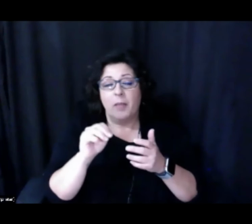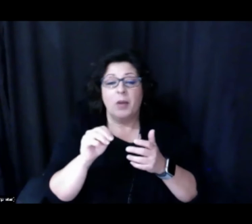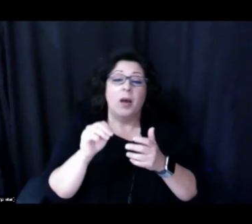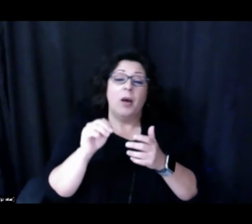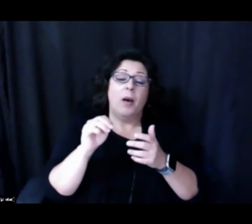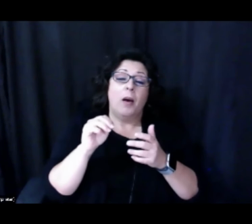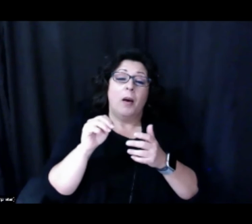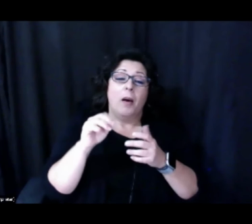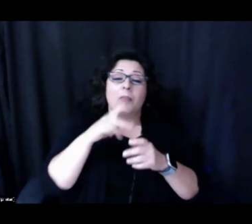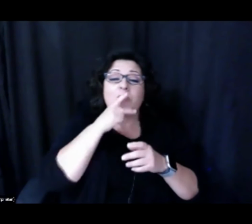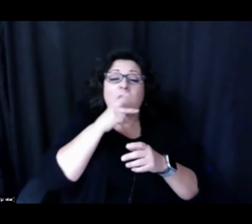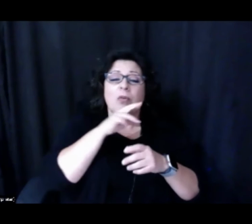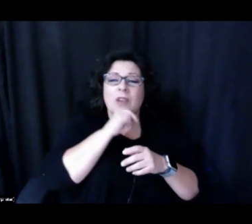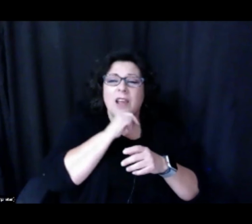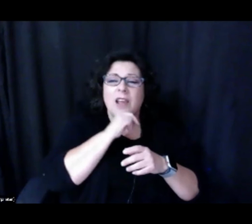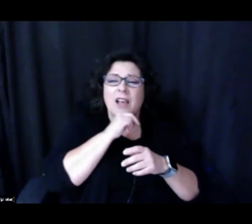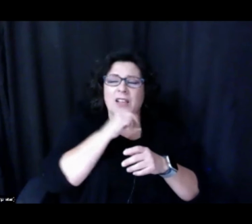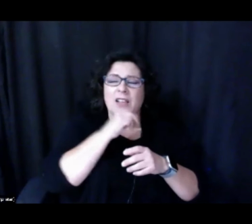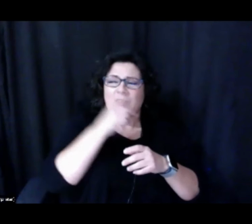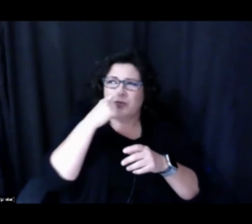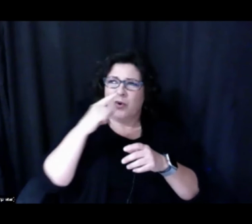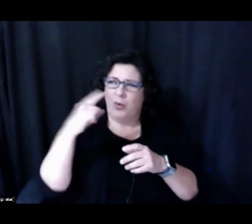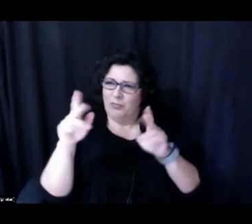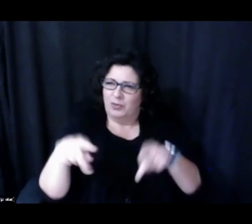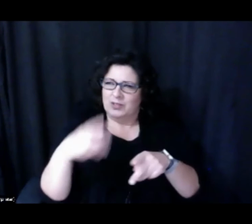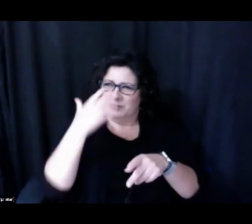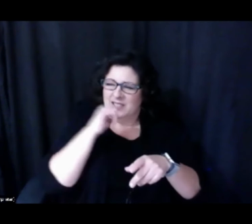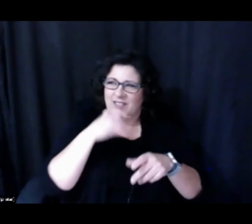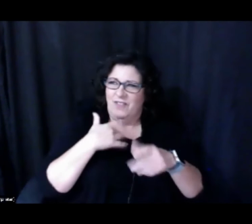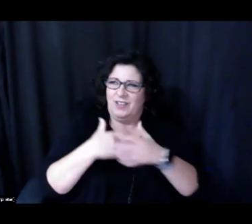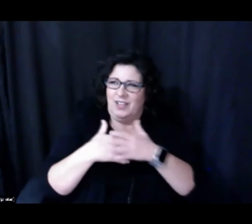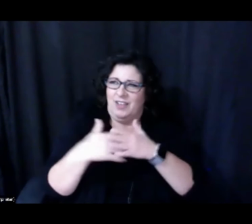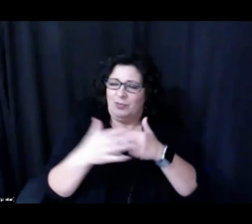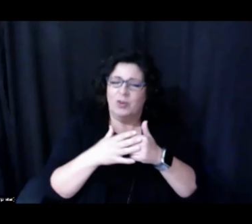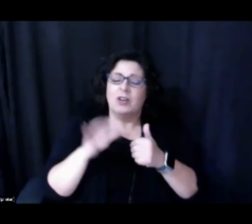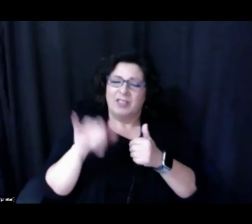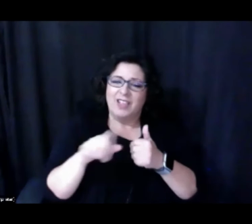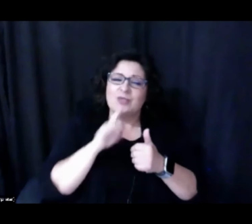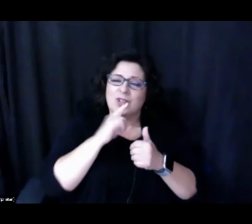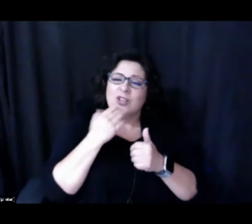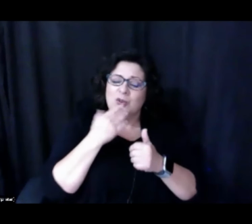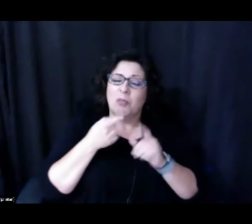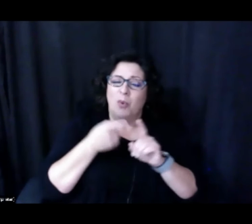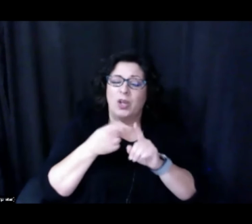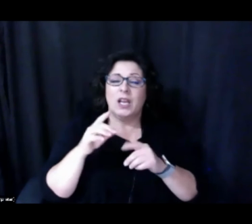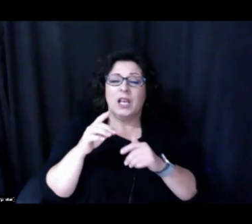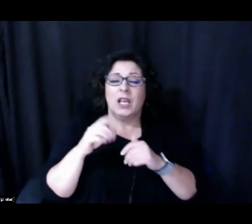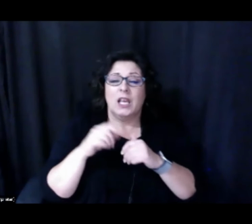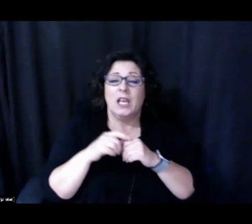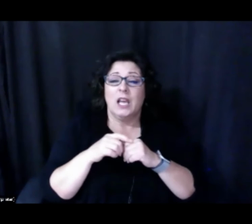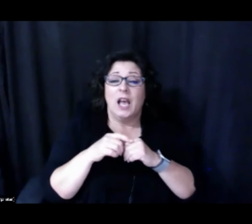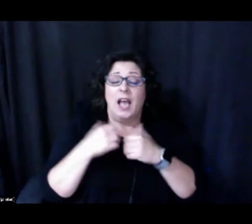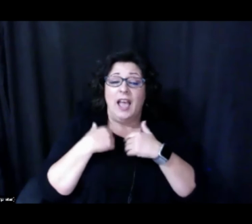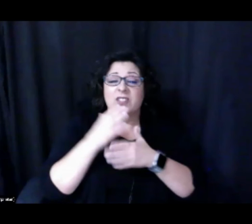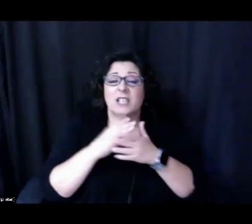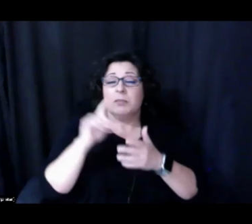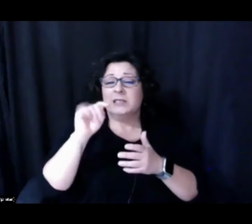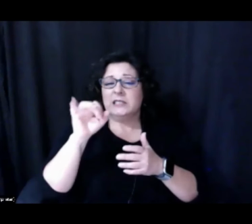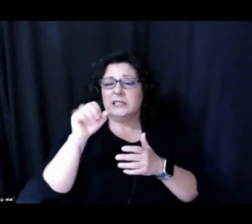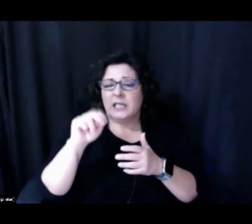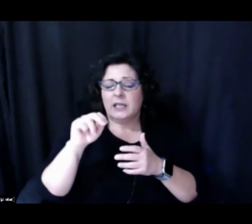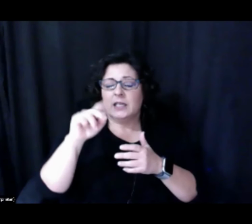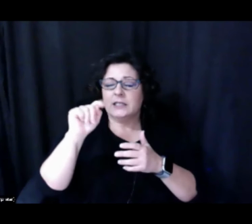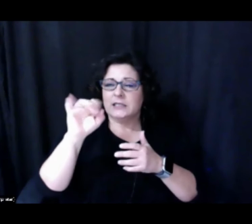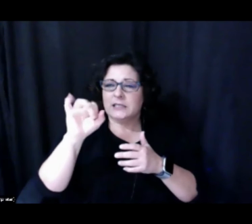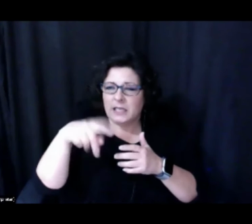because it sounds weird and uncomfortable. And so that's a really great point. And so I actually have some tips on how to